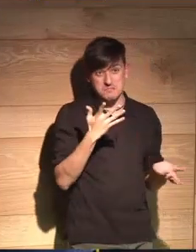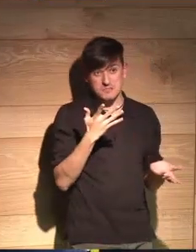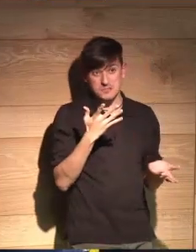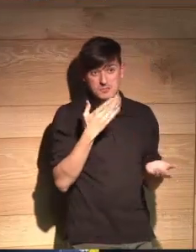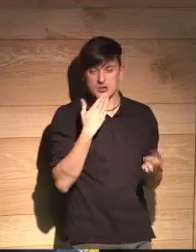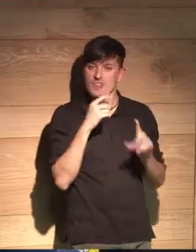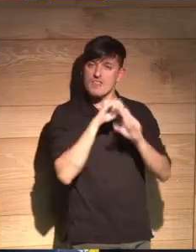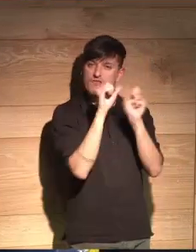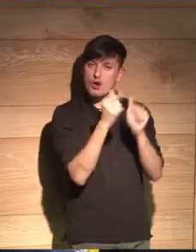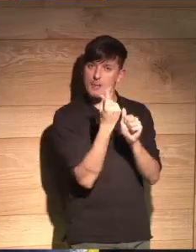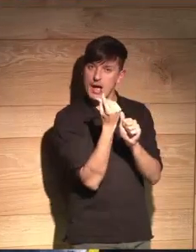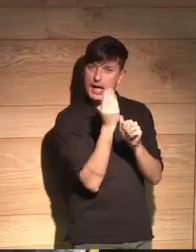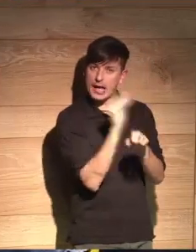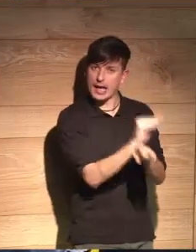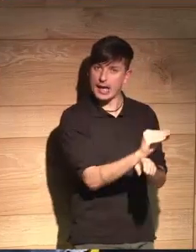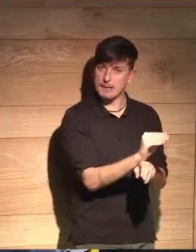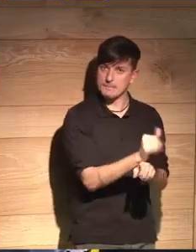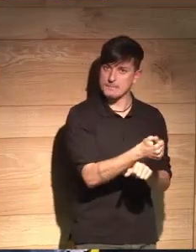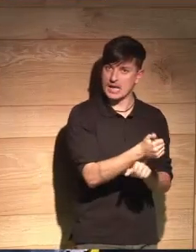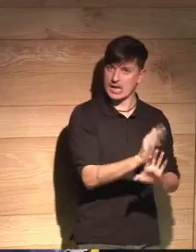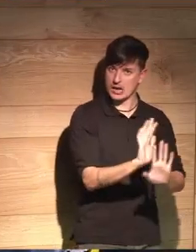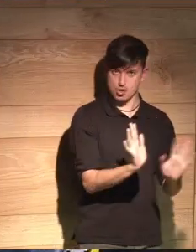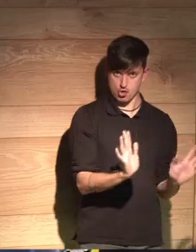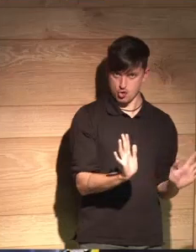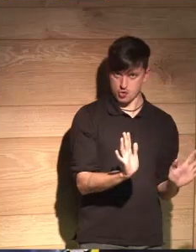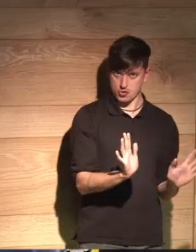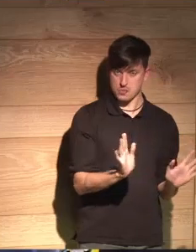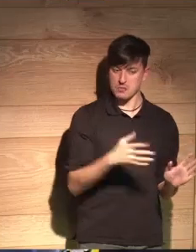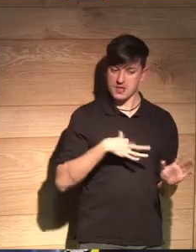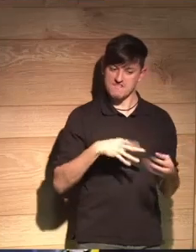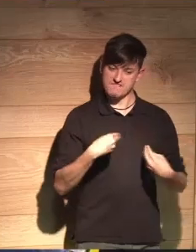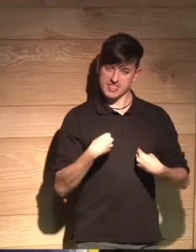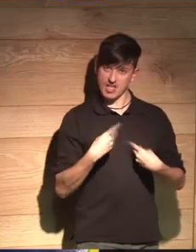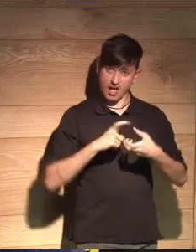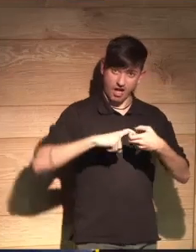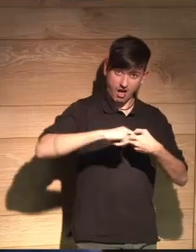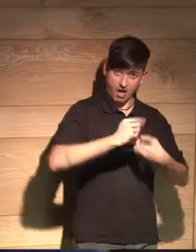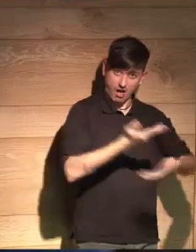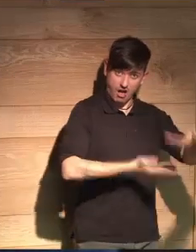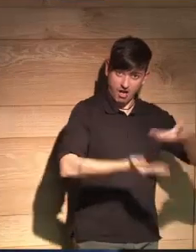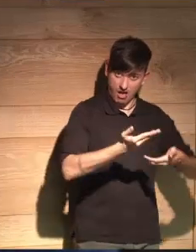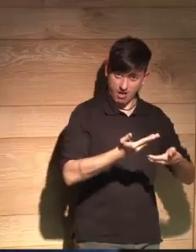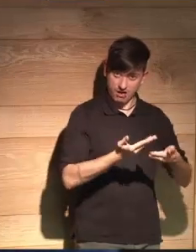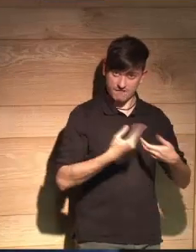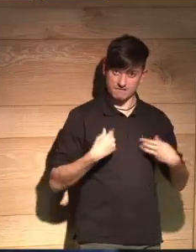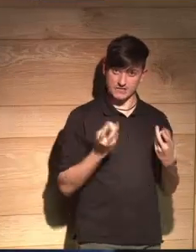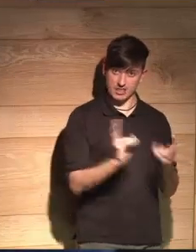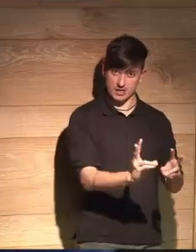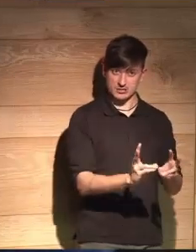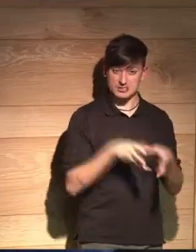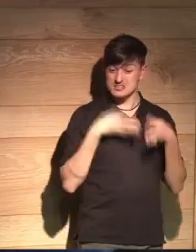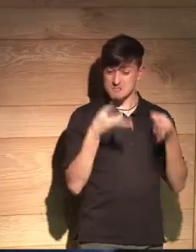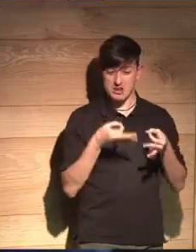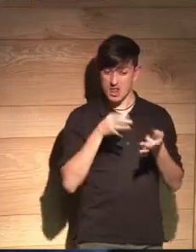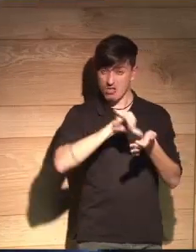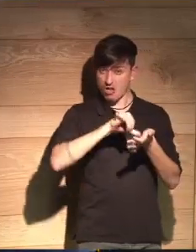it is a contribution that doesn't only have to be financial, but also a live contribution. We